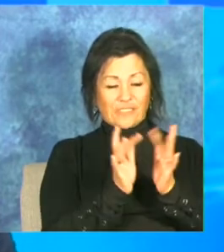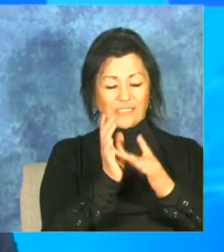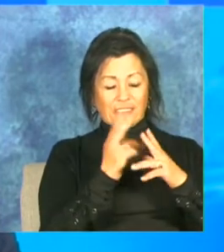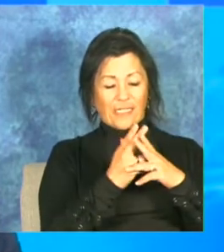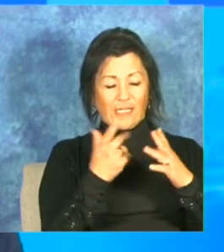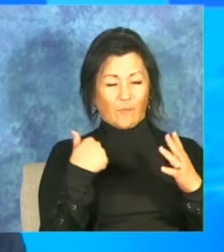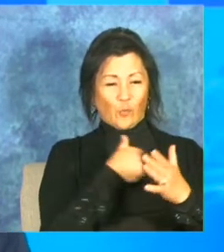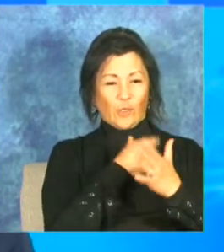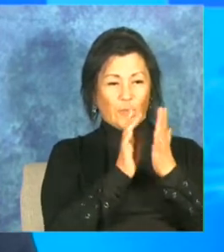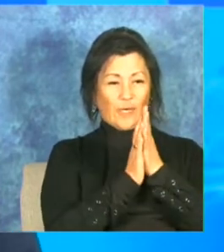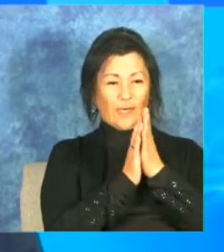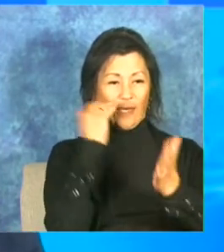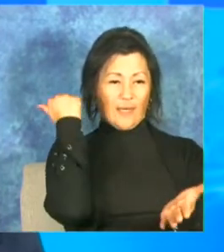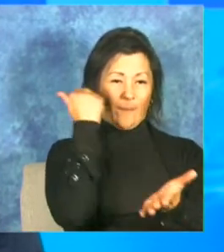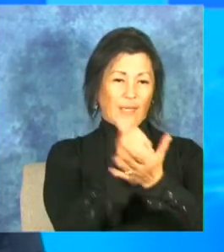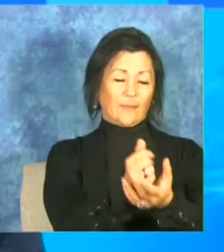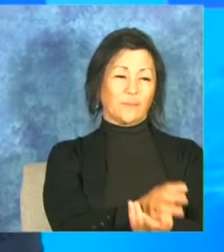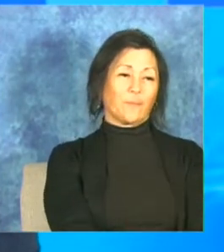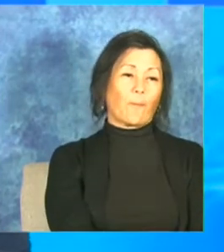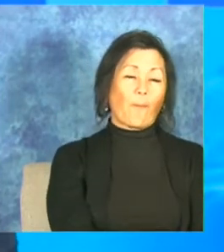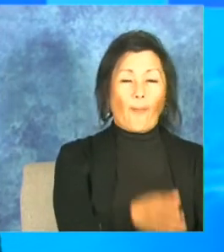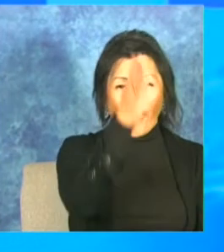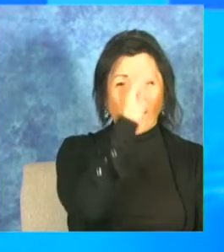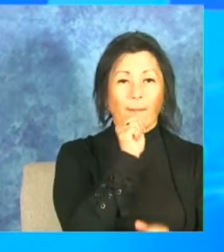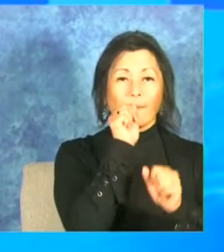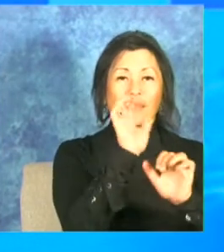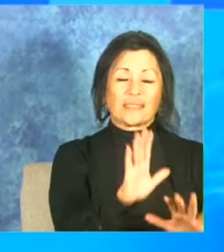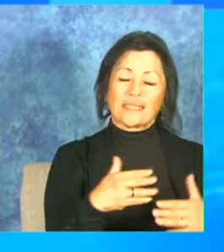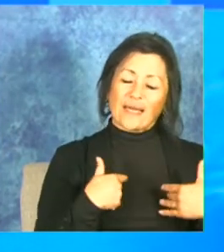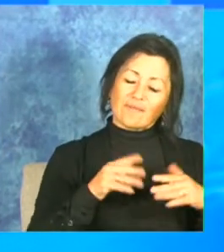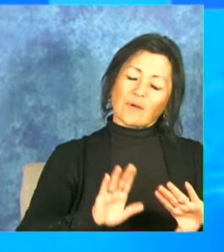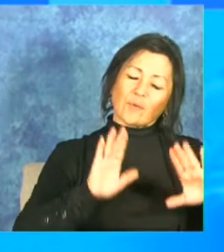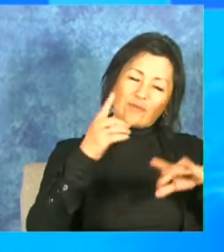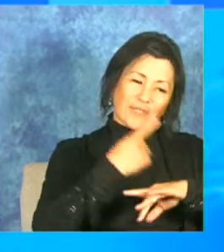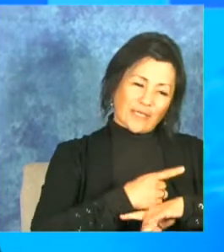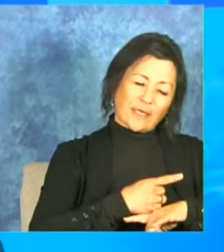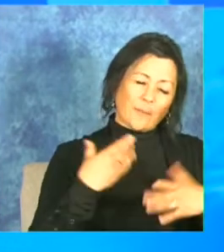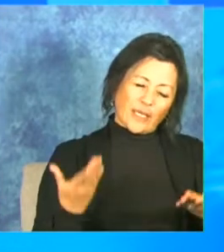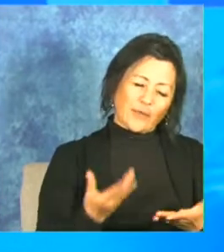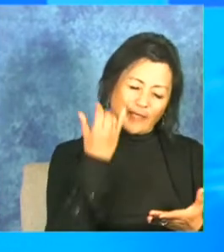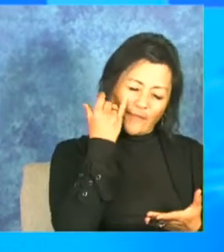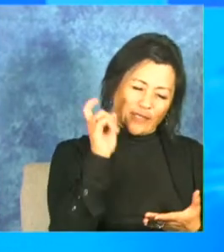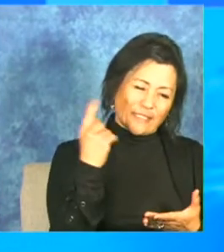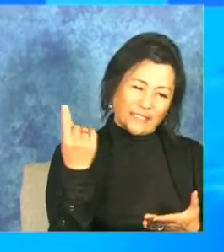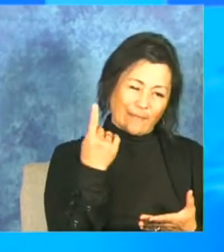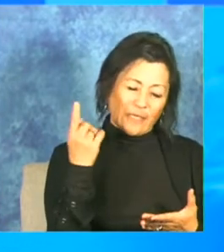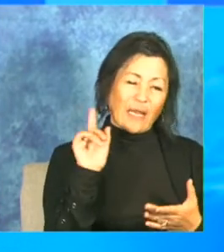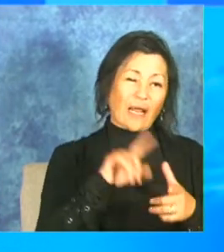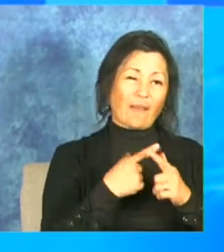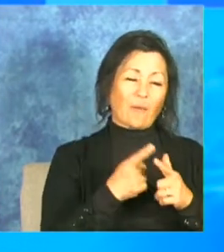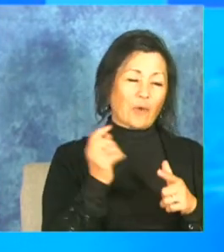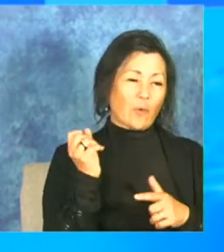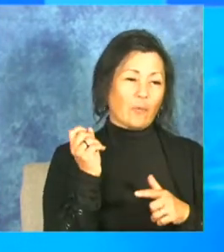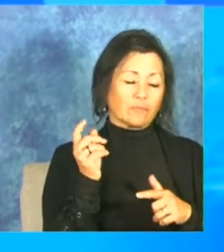Jesus' name we pray. Amen. God bless you, folks. Have a great day. I'll be right here if you need something, and then we're going to go